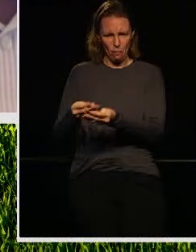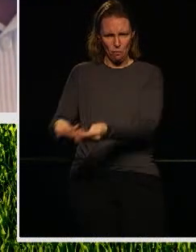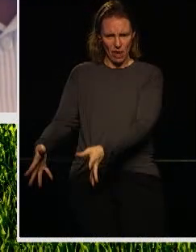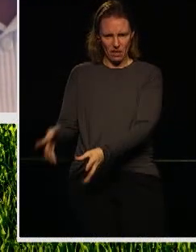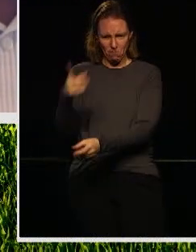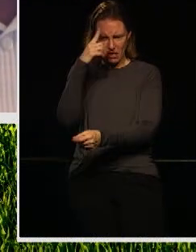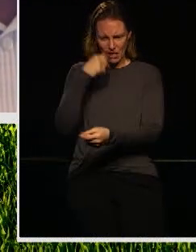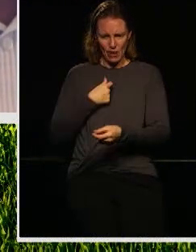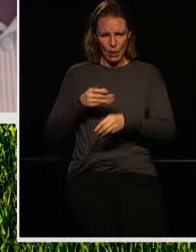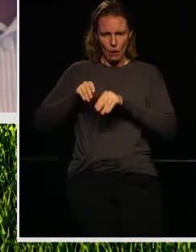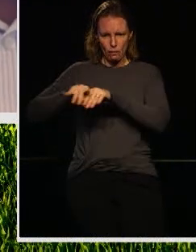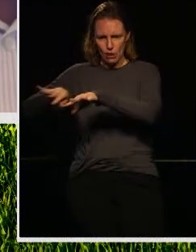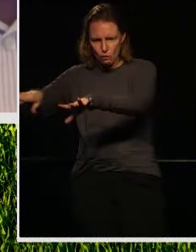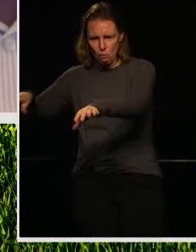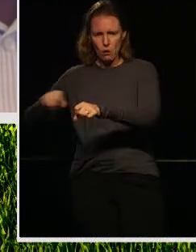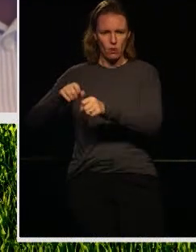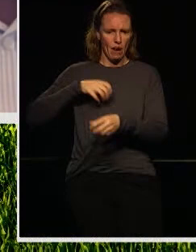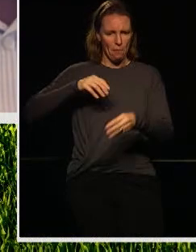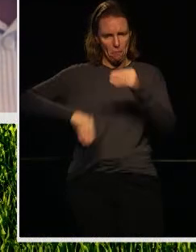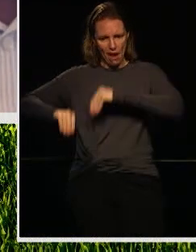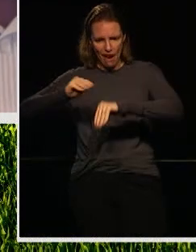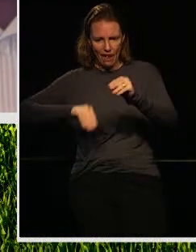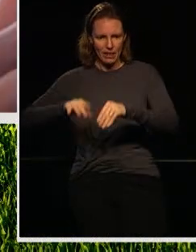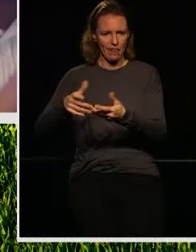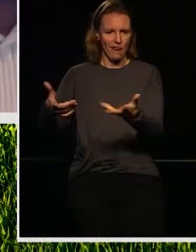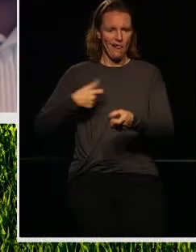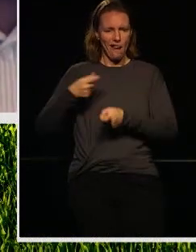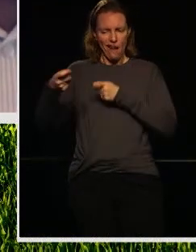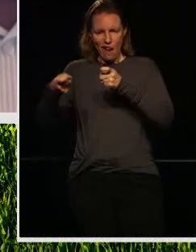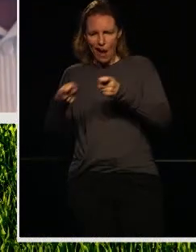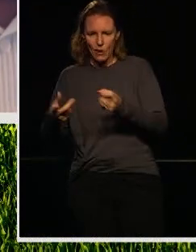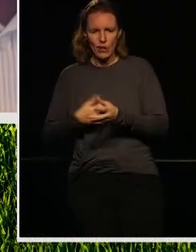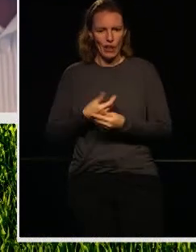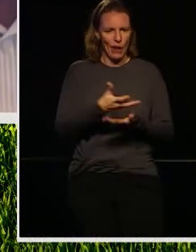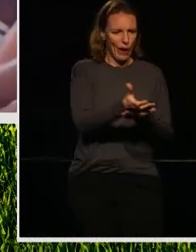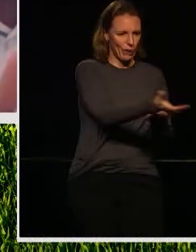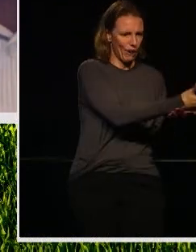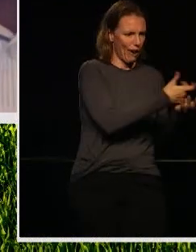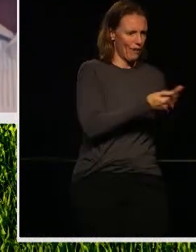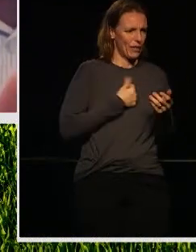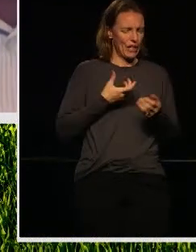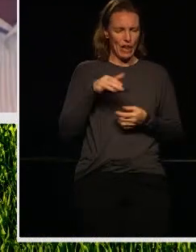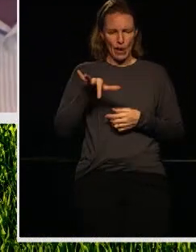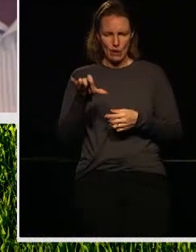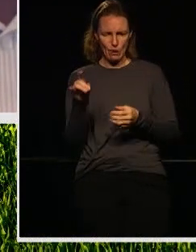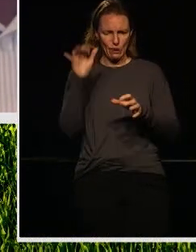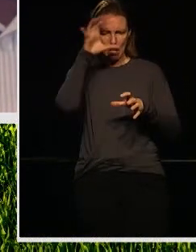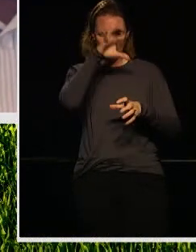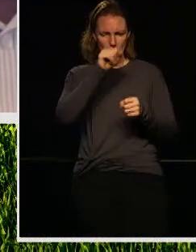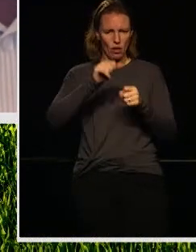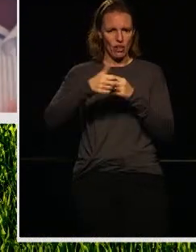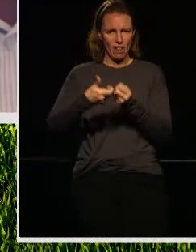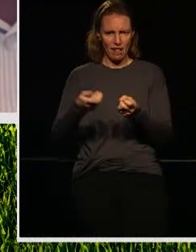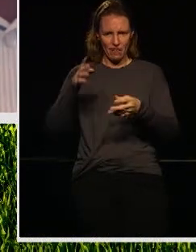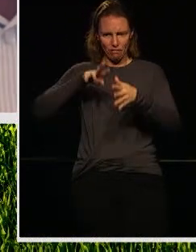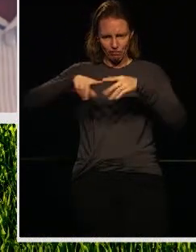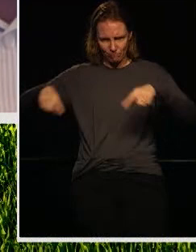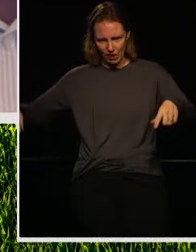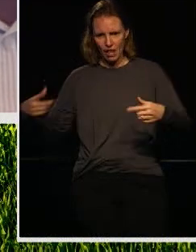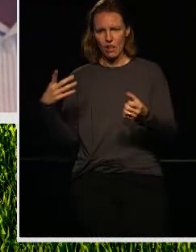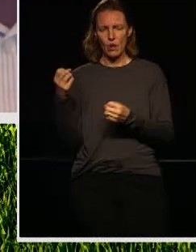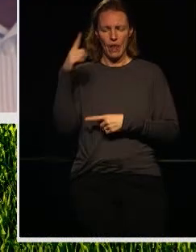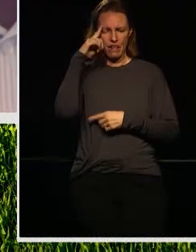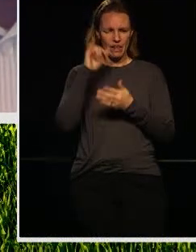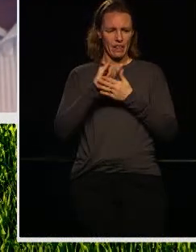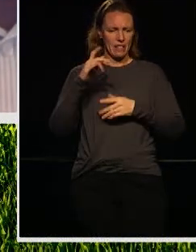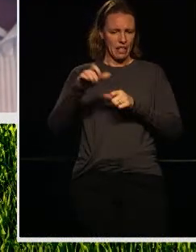to distribution, due to packing, due to handling of harvest, due to yield estimation, et cetera, right? So I think that's an area that I'm personally